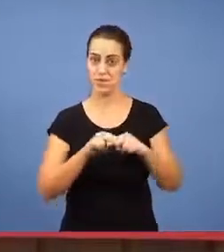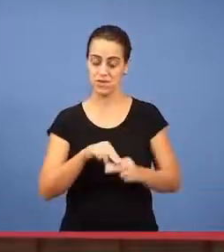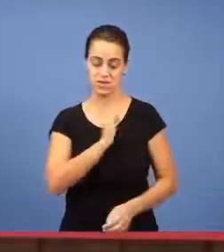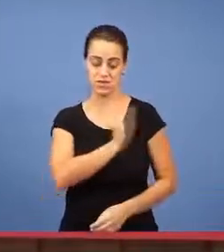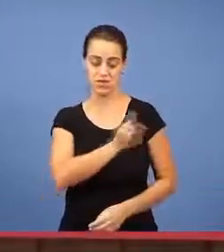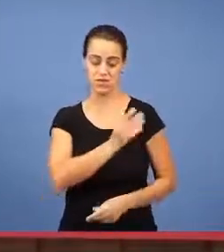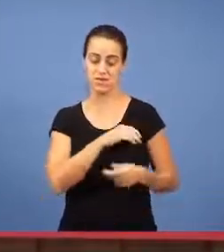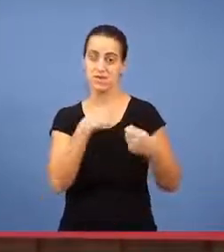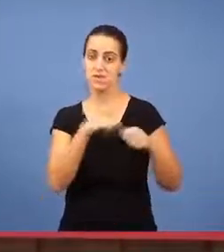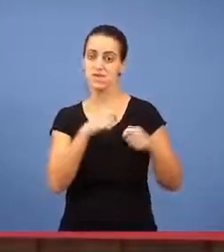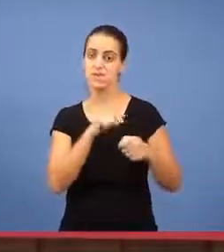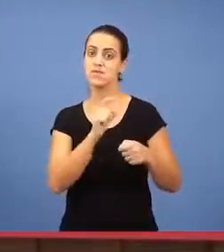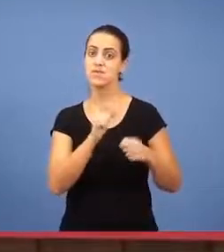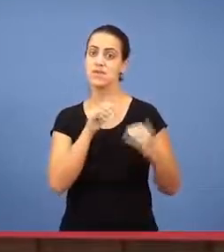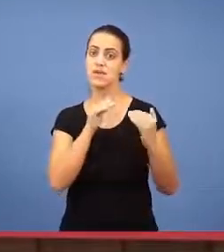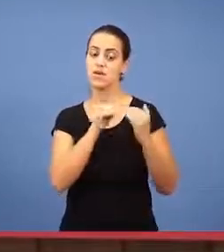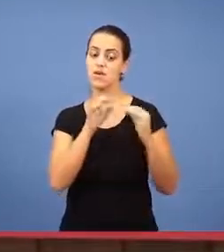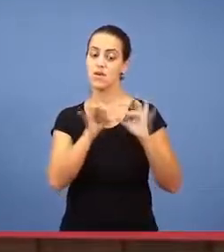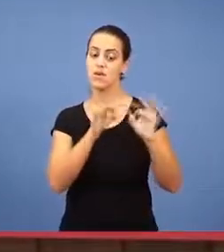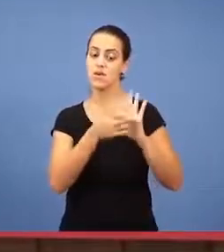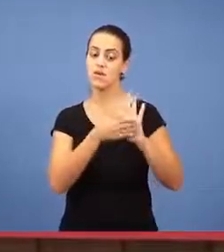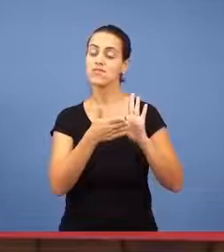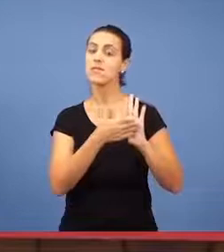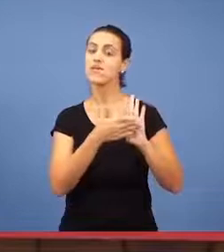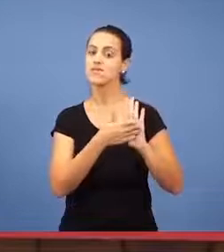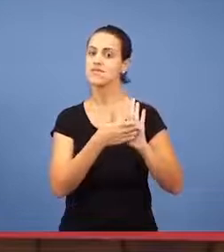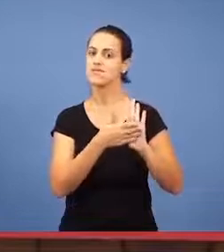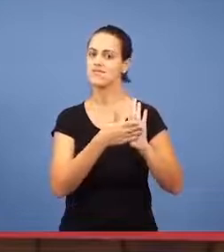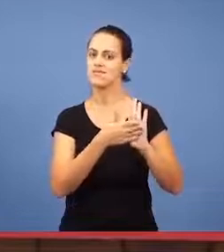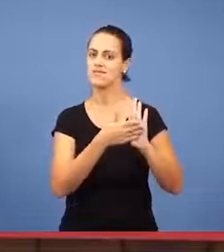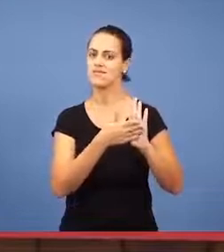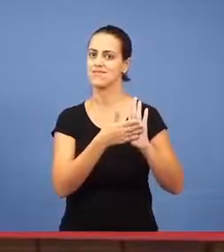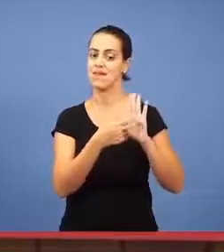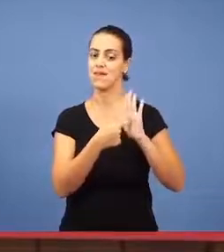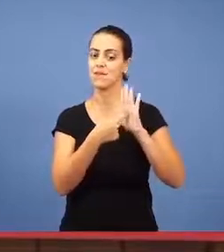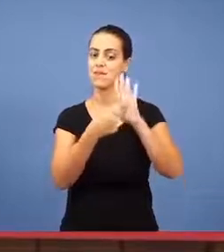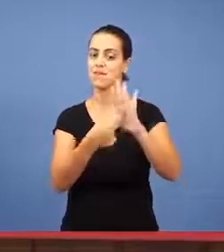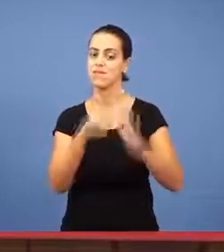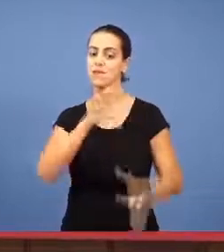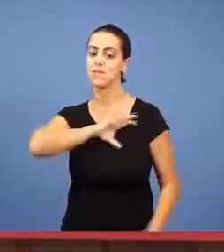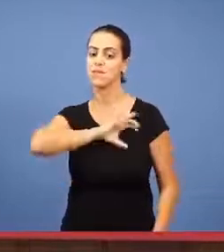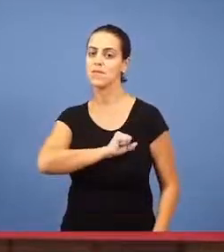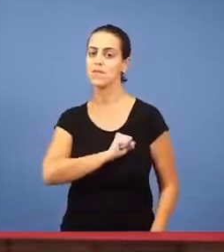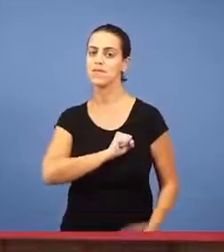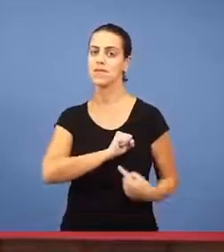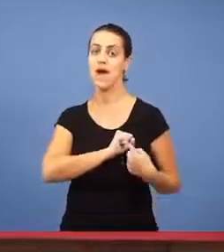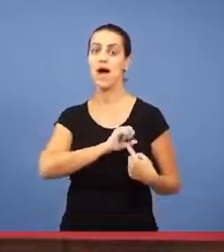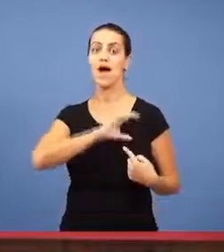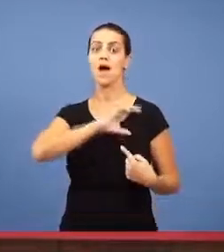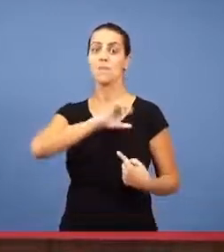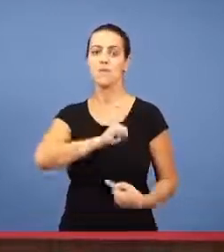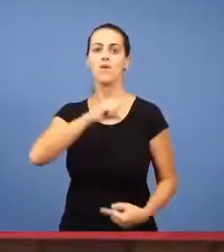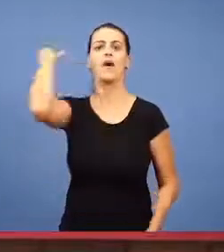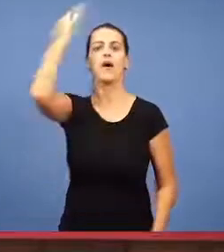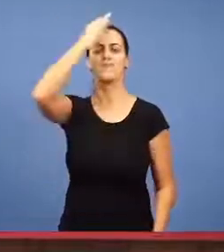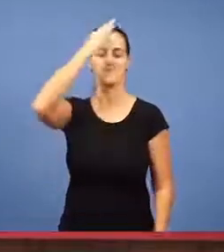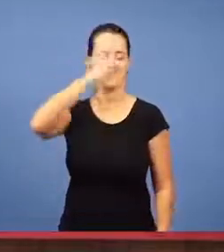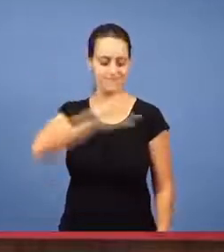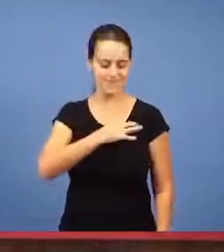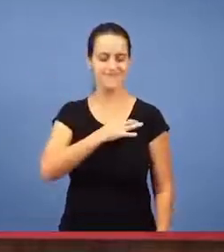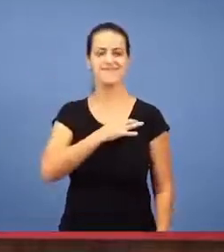when your heart is geared towards a project, so then that the love of the Holy Spirit, that's when the Holy Spirit